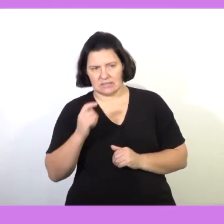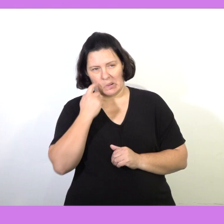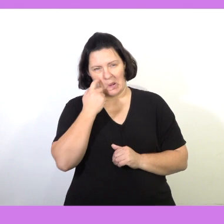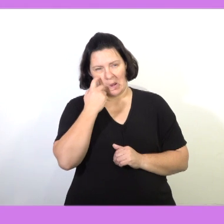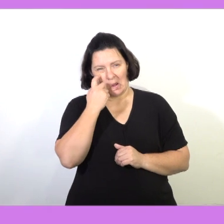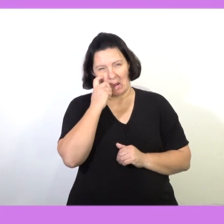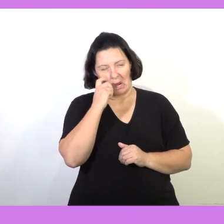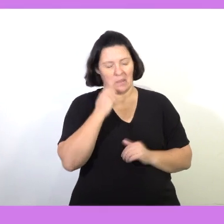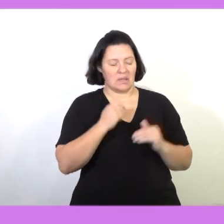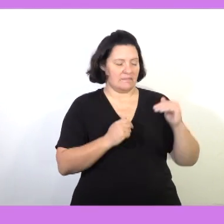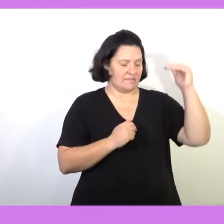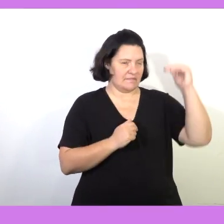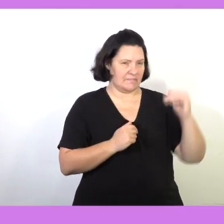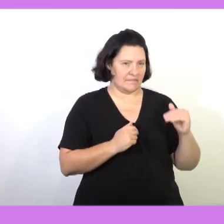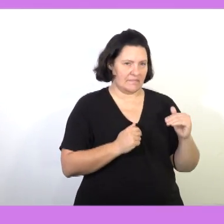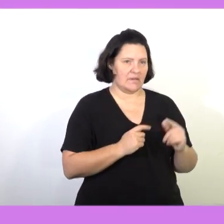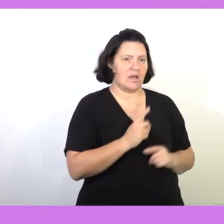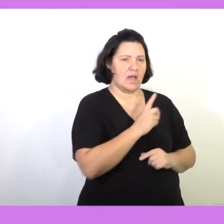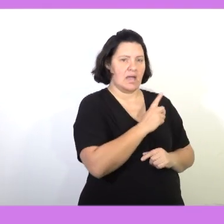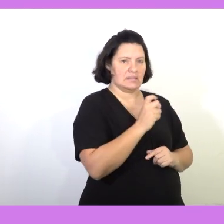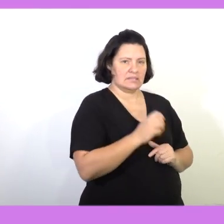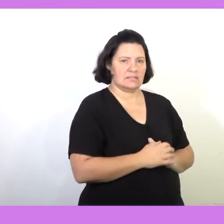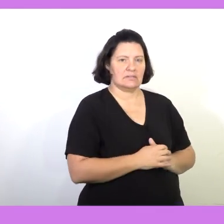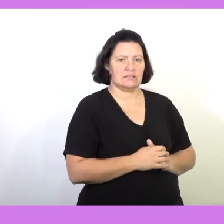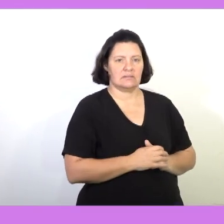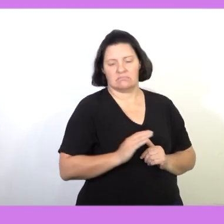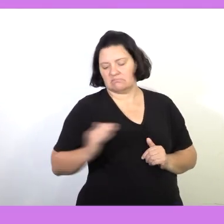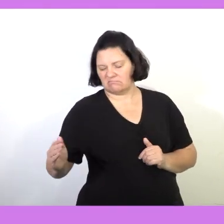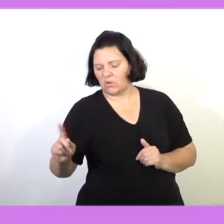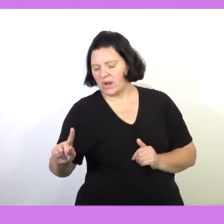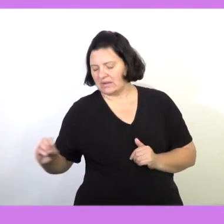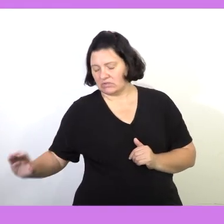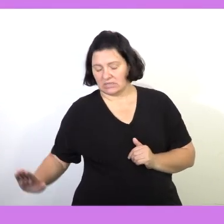interval. And over there, just here, we'll have 100.